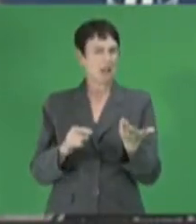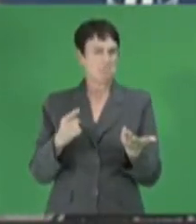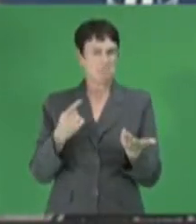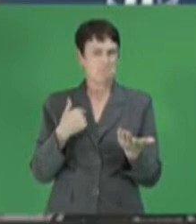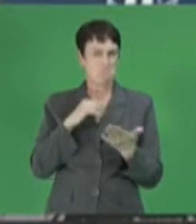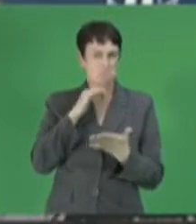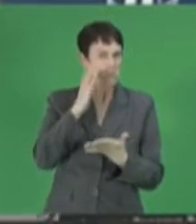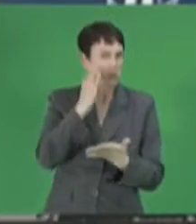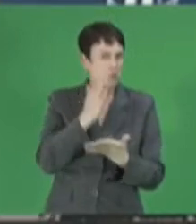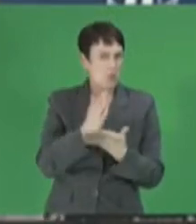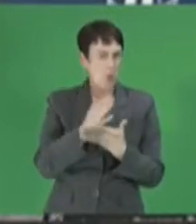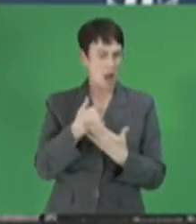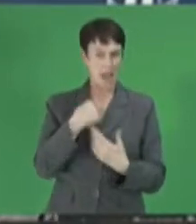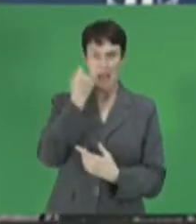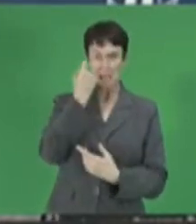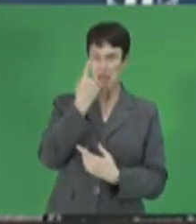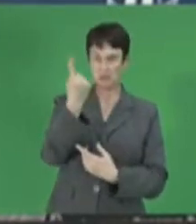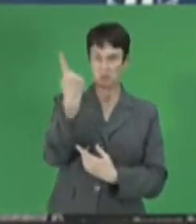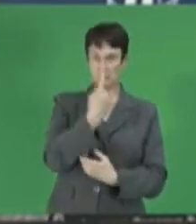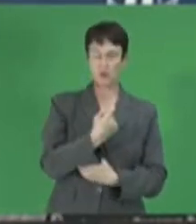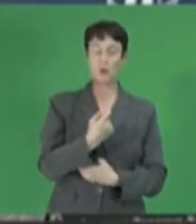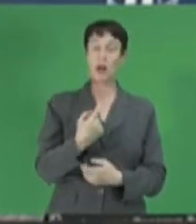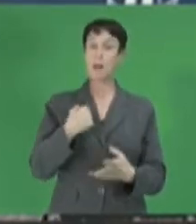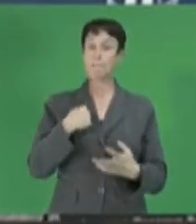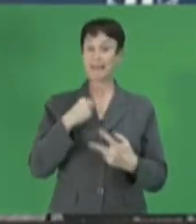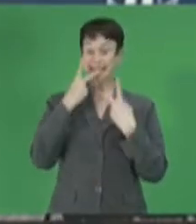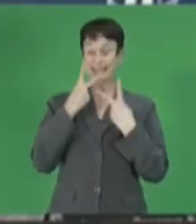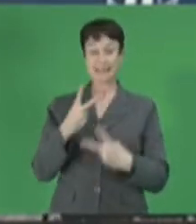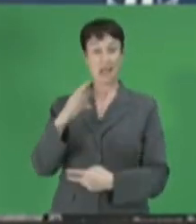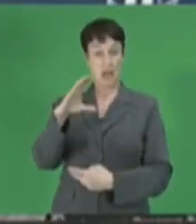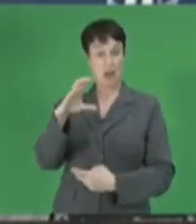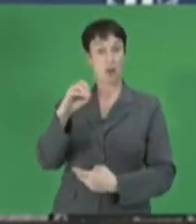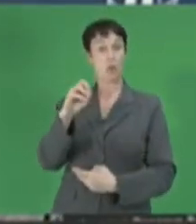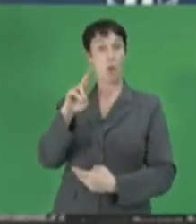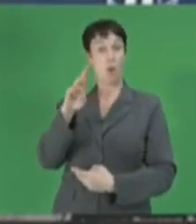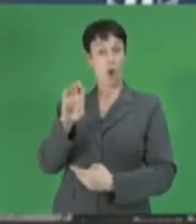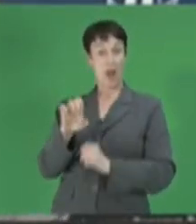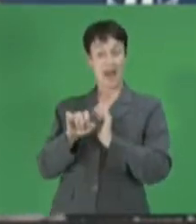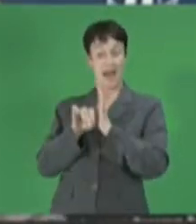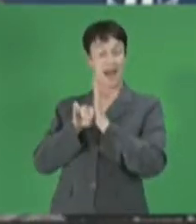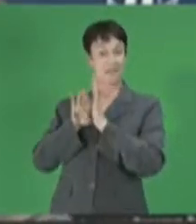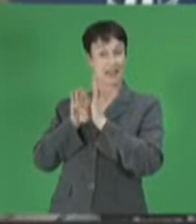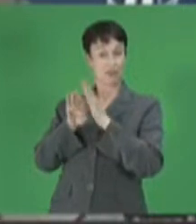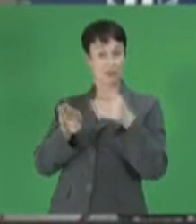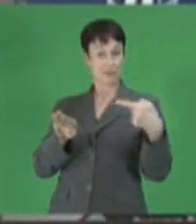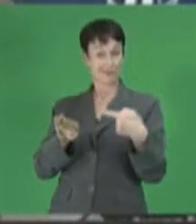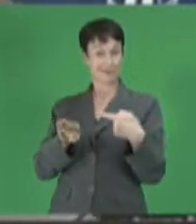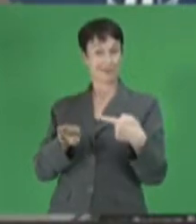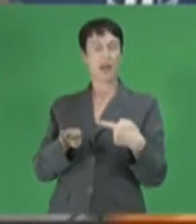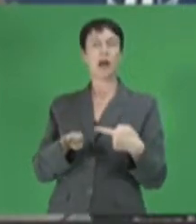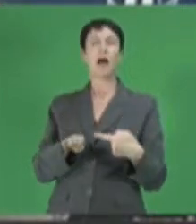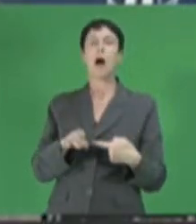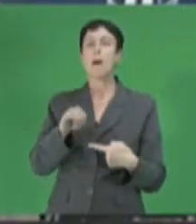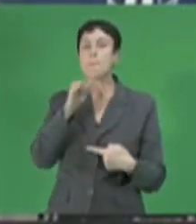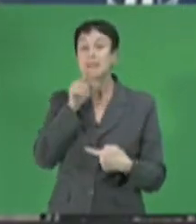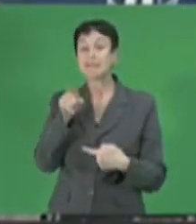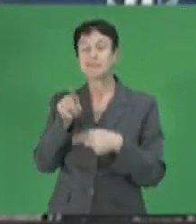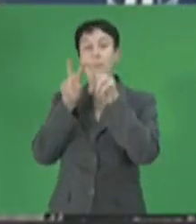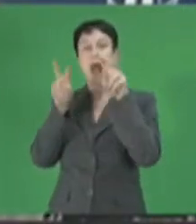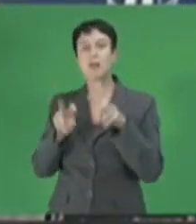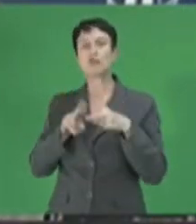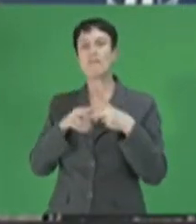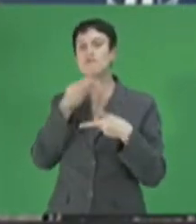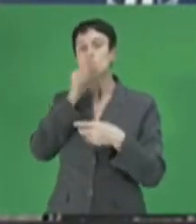the others here. The way in which we view core is that core measures the underlying inflation